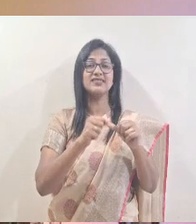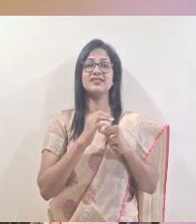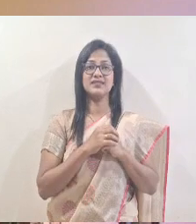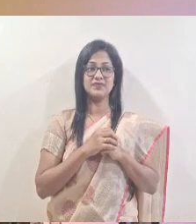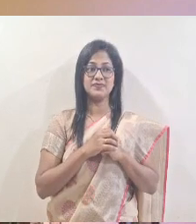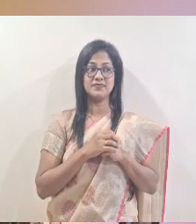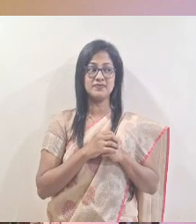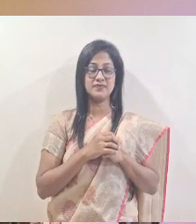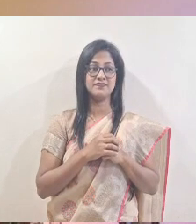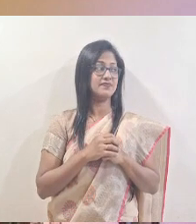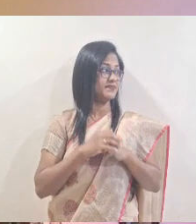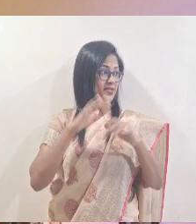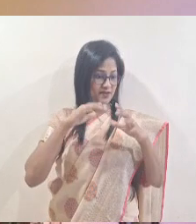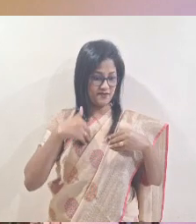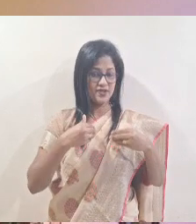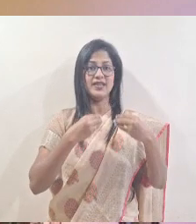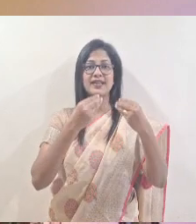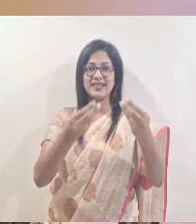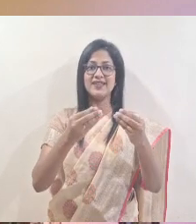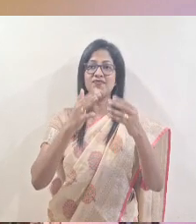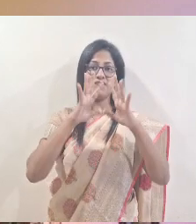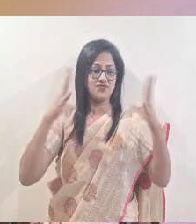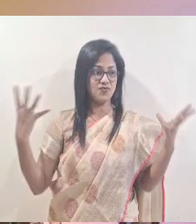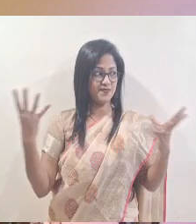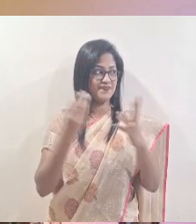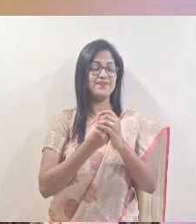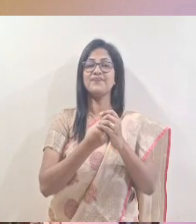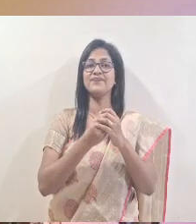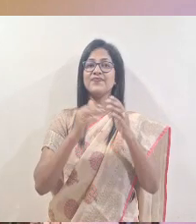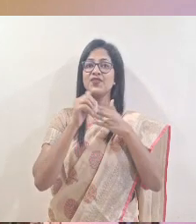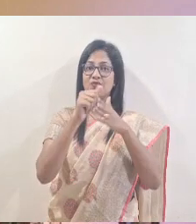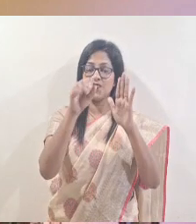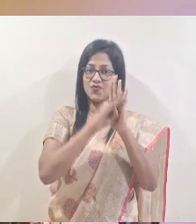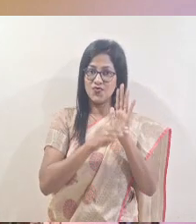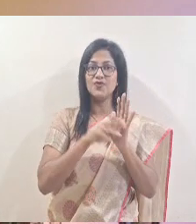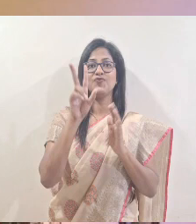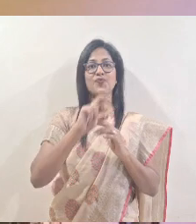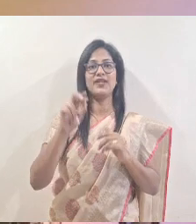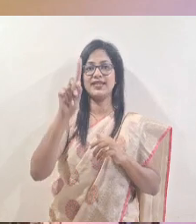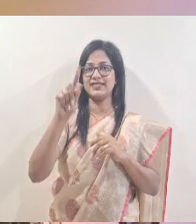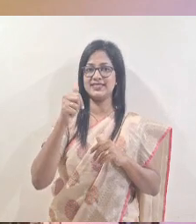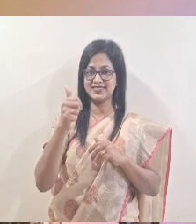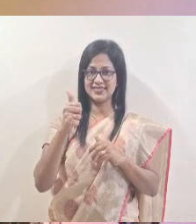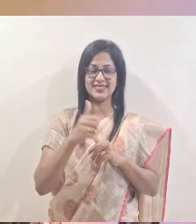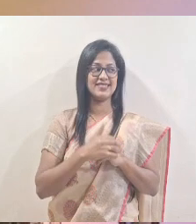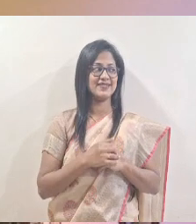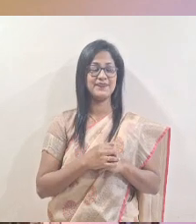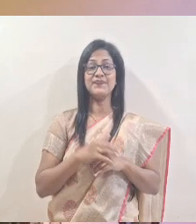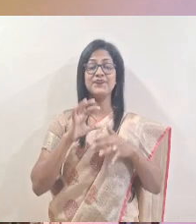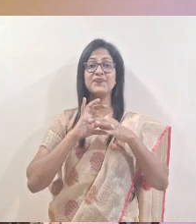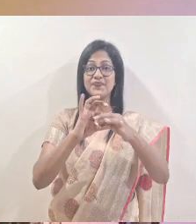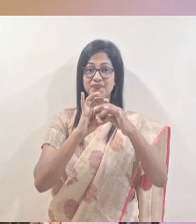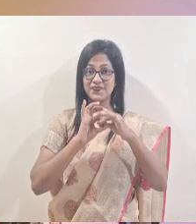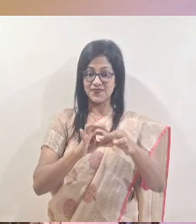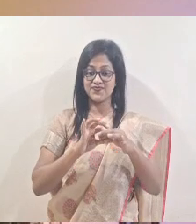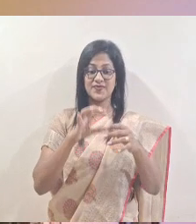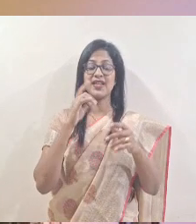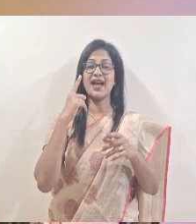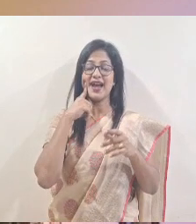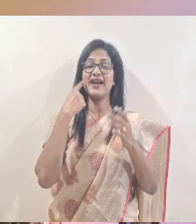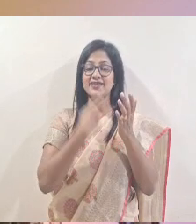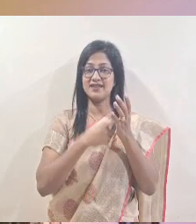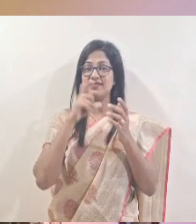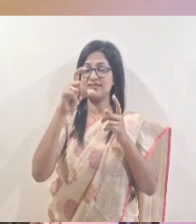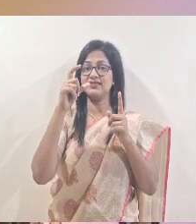of the hub, we used Harmonized Guidelines 2016, and for the connections, we use